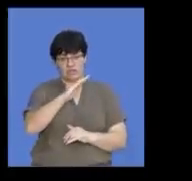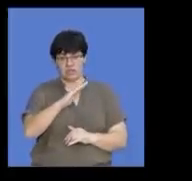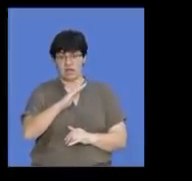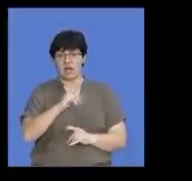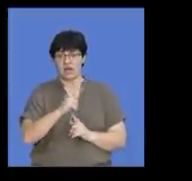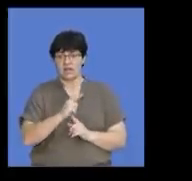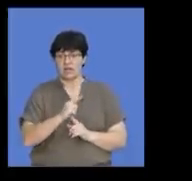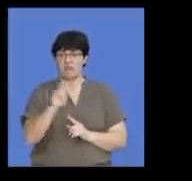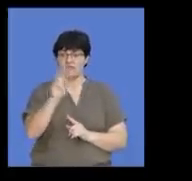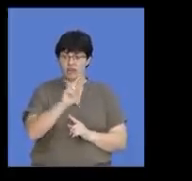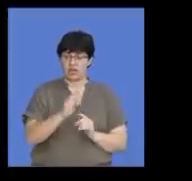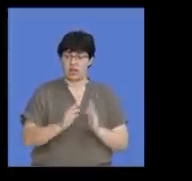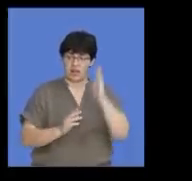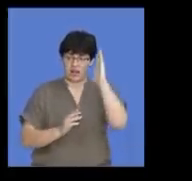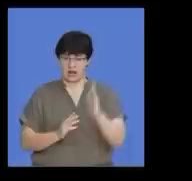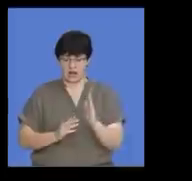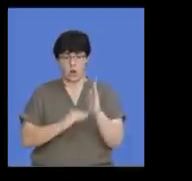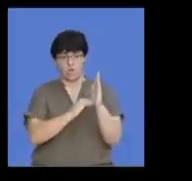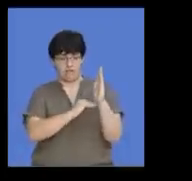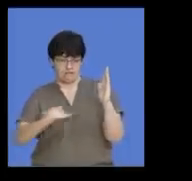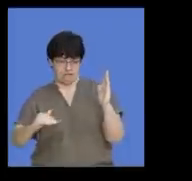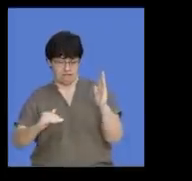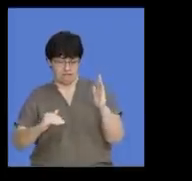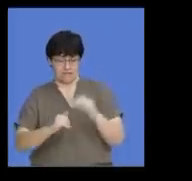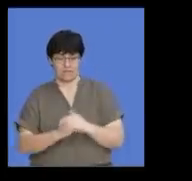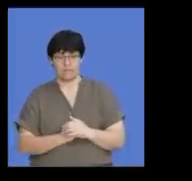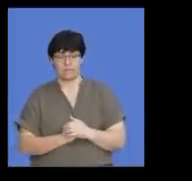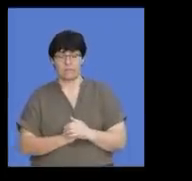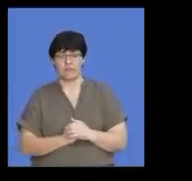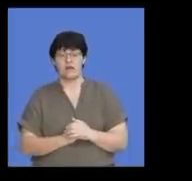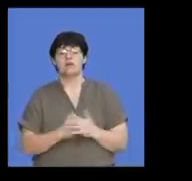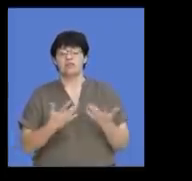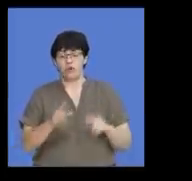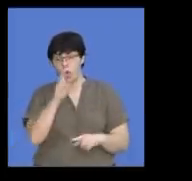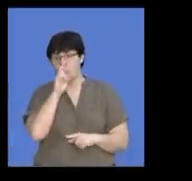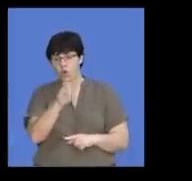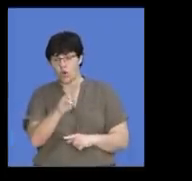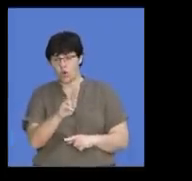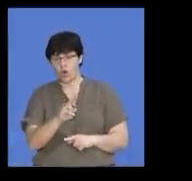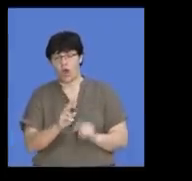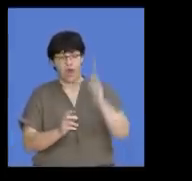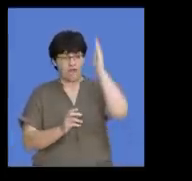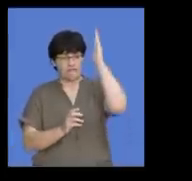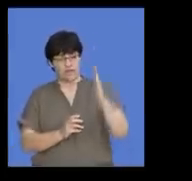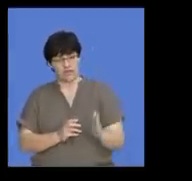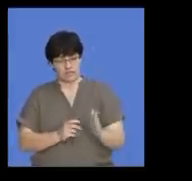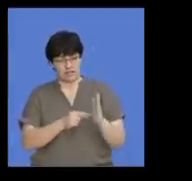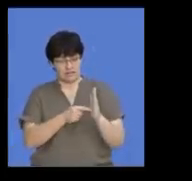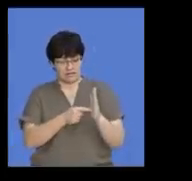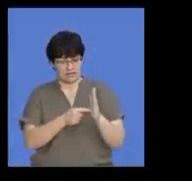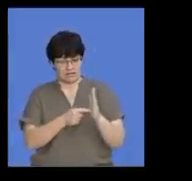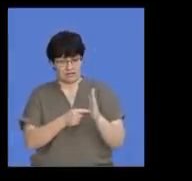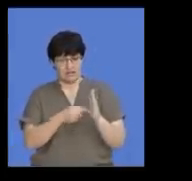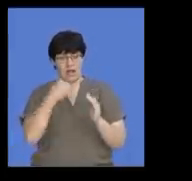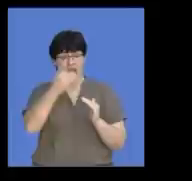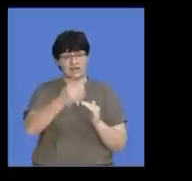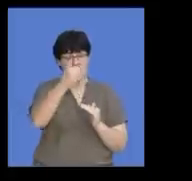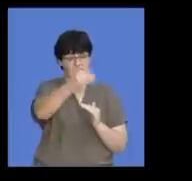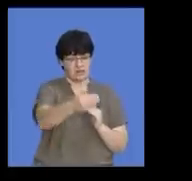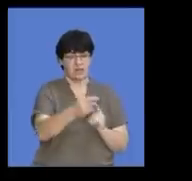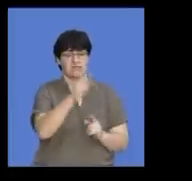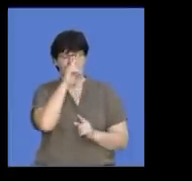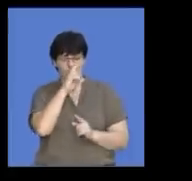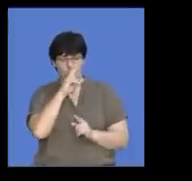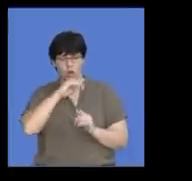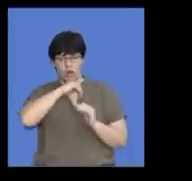interval over horizontal equivalent. Looking closely at my vertical interval, when I looked at the